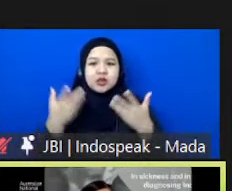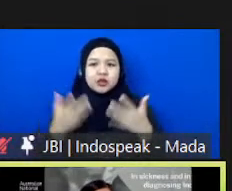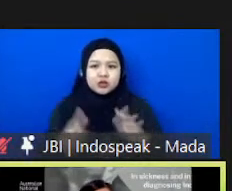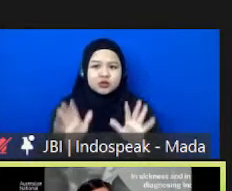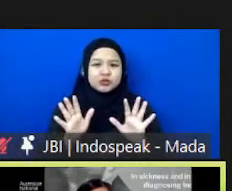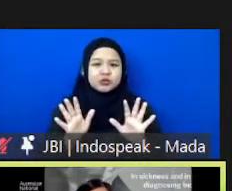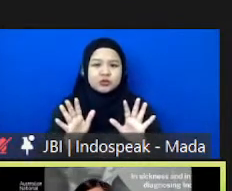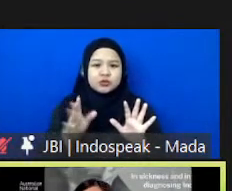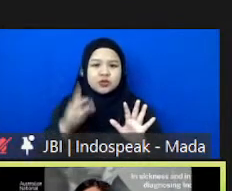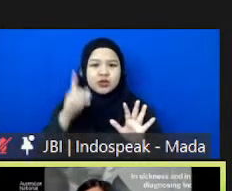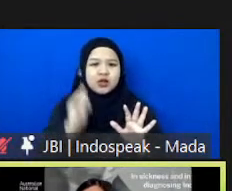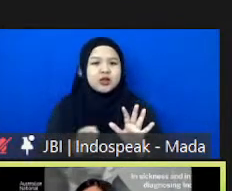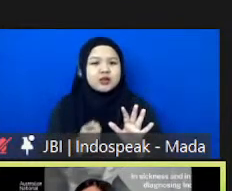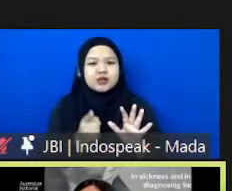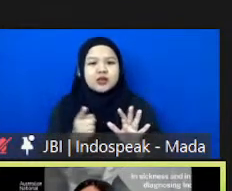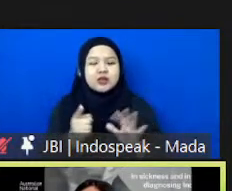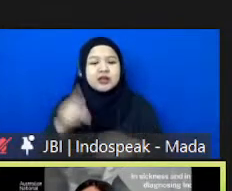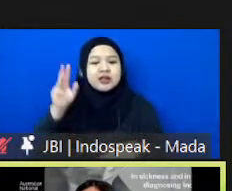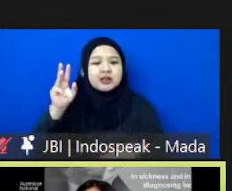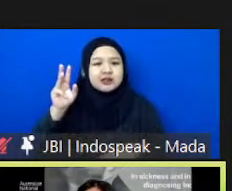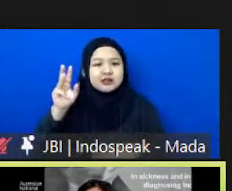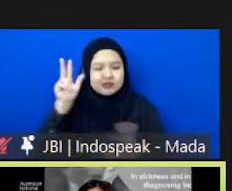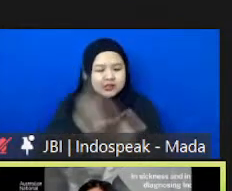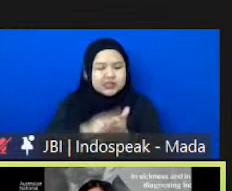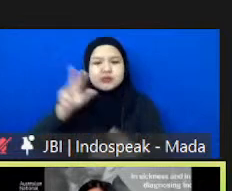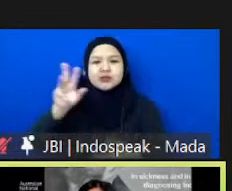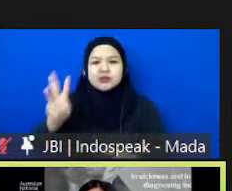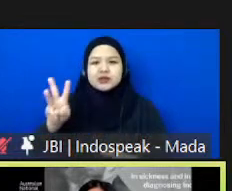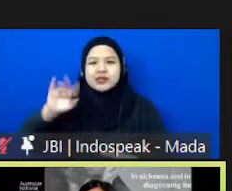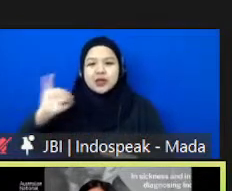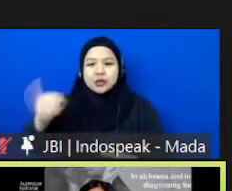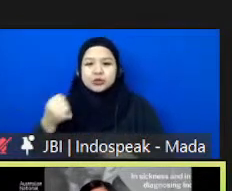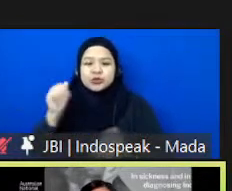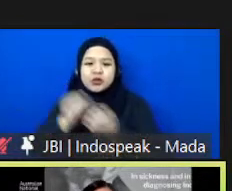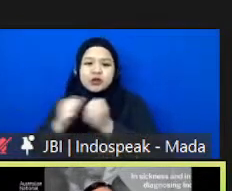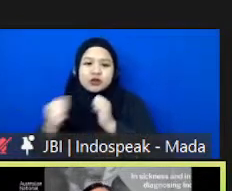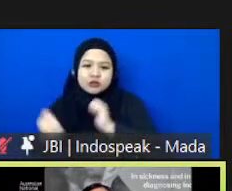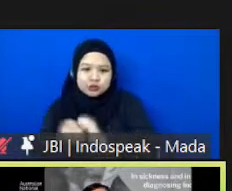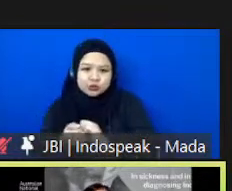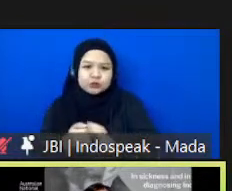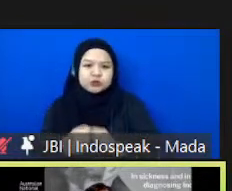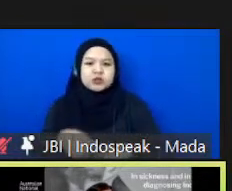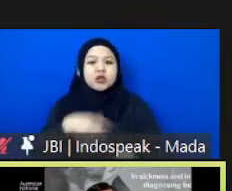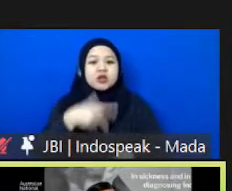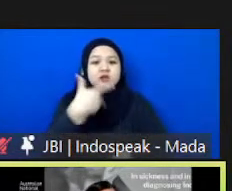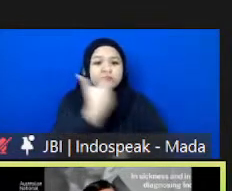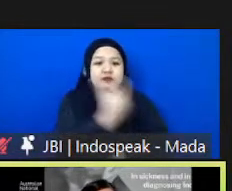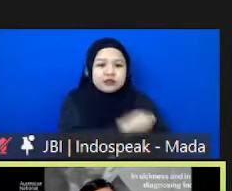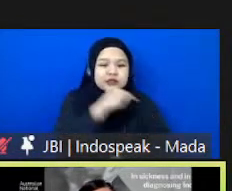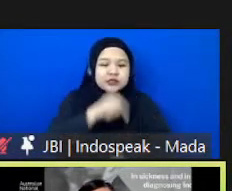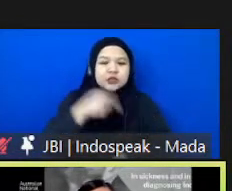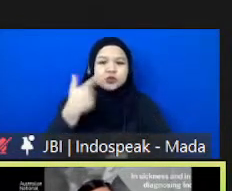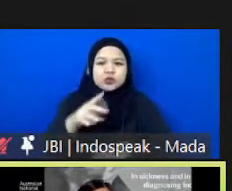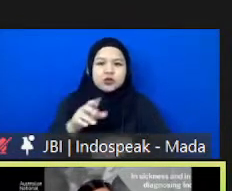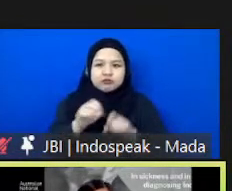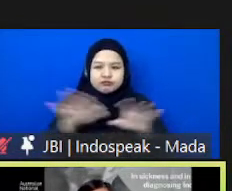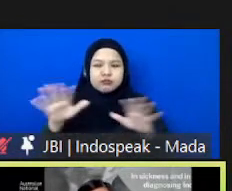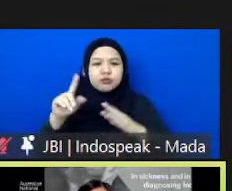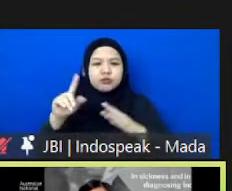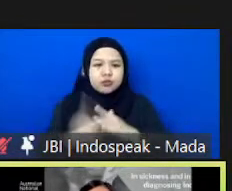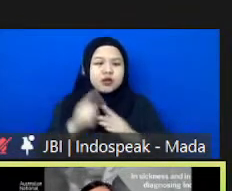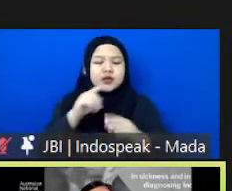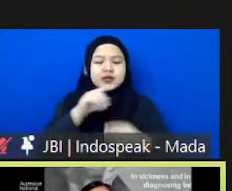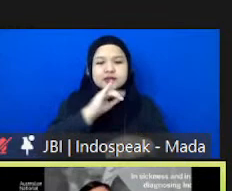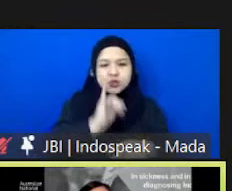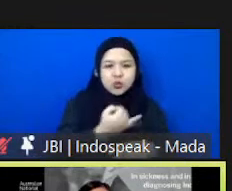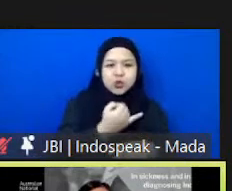official cases. And that's despite starting vaccination kind of around here in mid-January. By June,